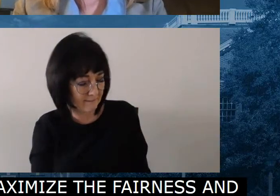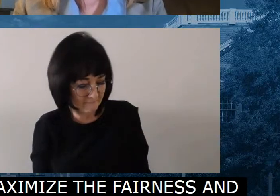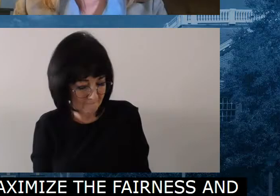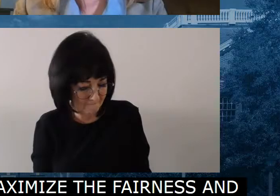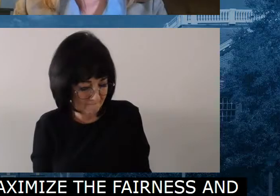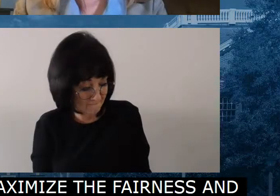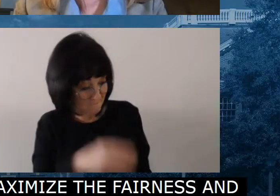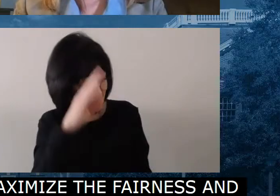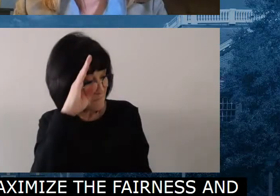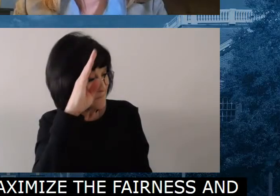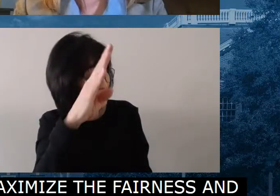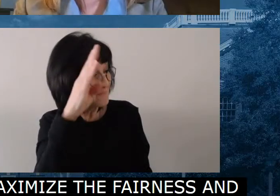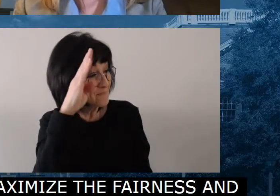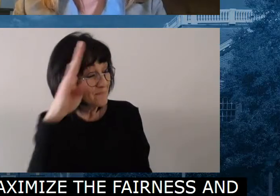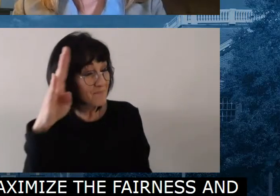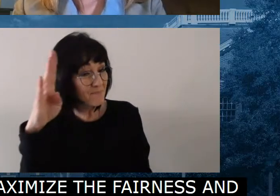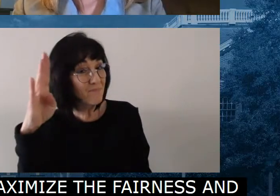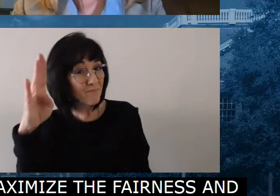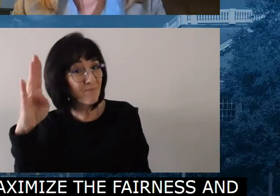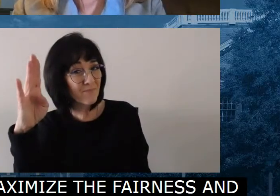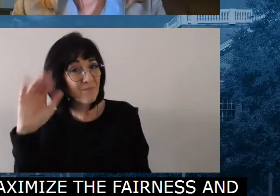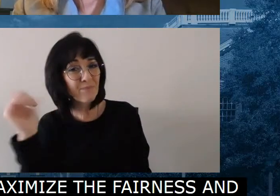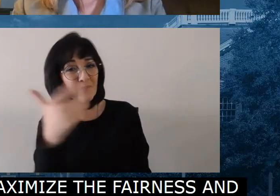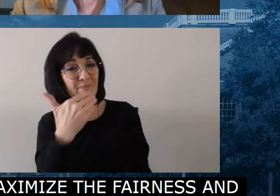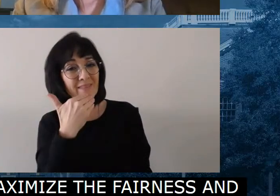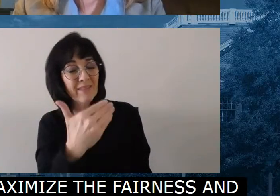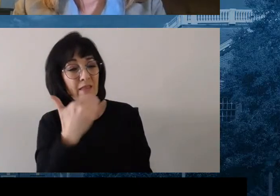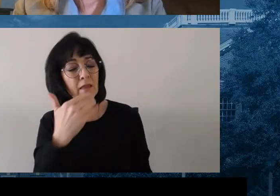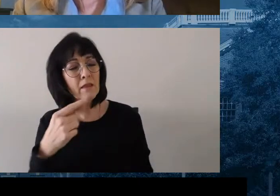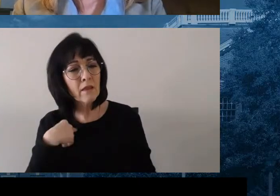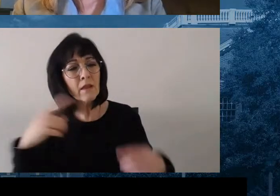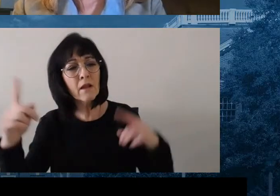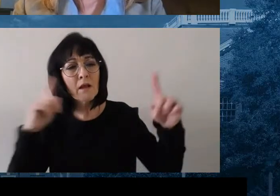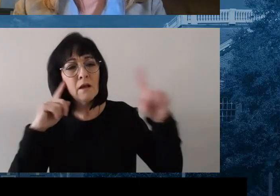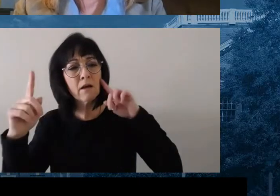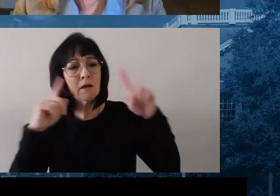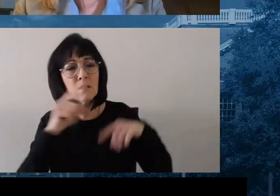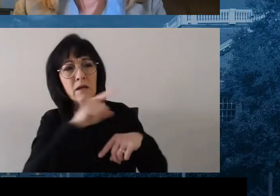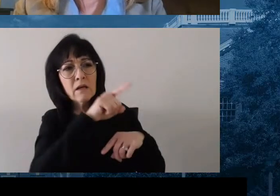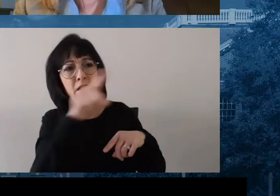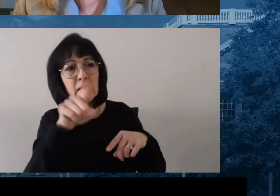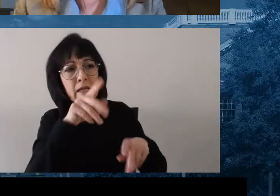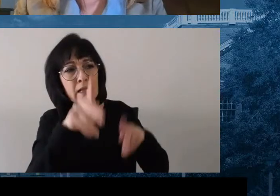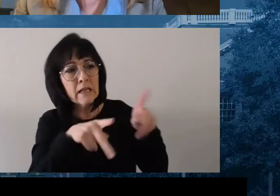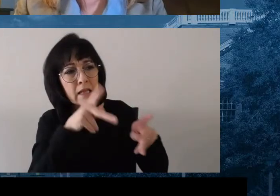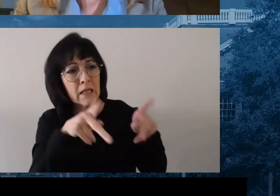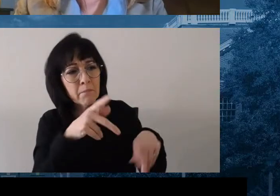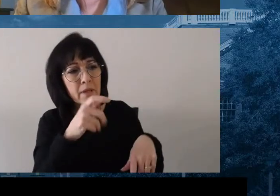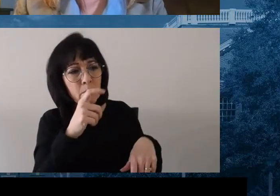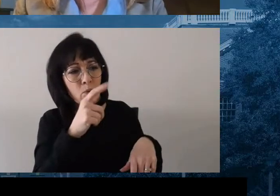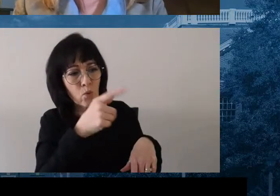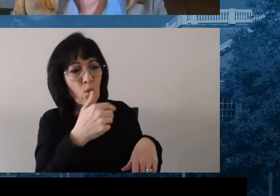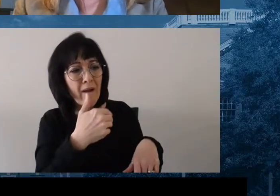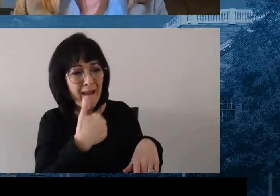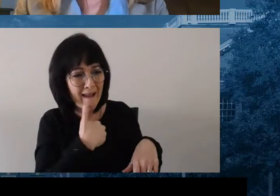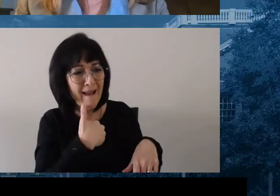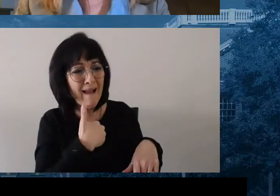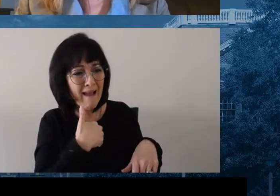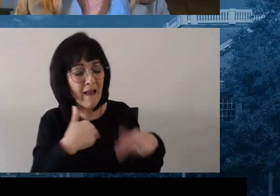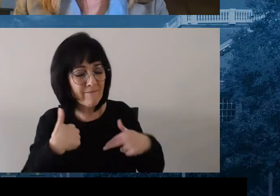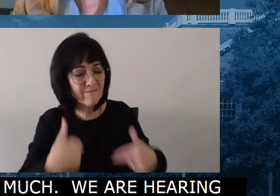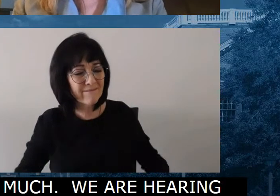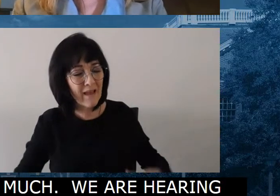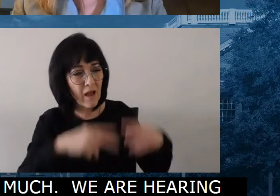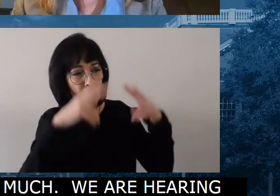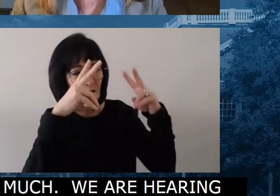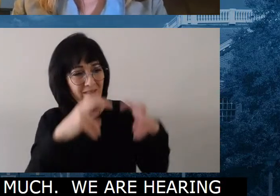Hi, everyone. Thanks so much. We're hearing from people with pre-existing conditions that they're having extreme difficulty getting vaccine appointments, and they're not being referred to